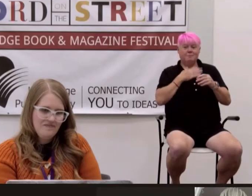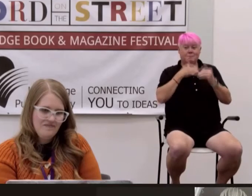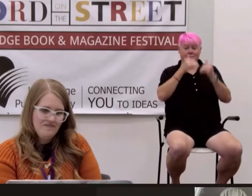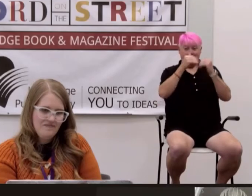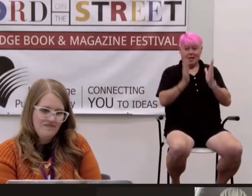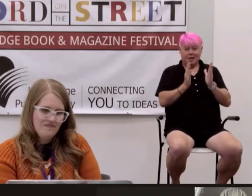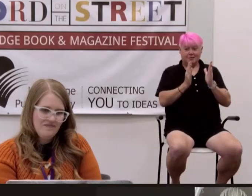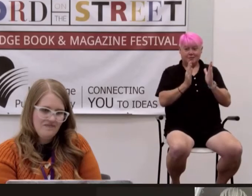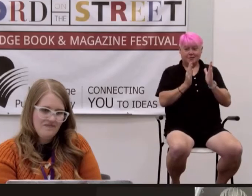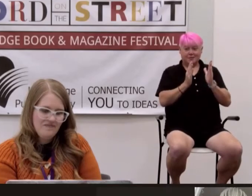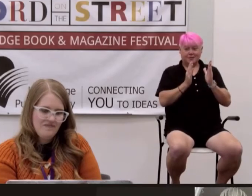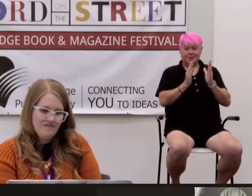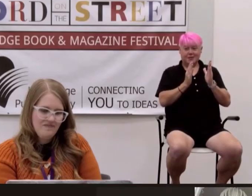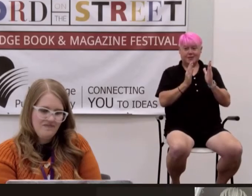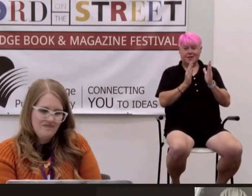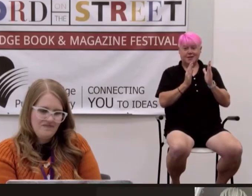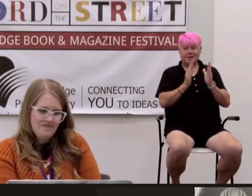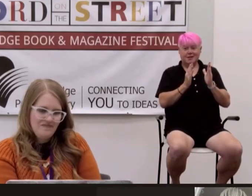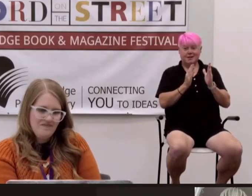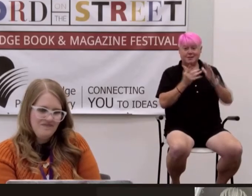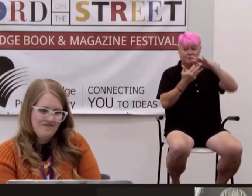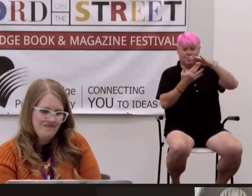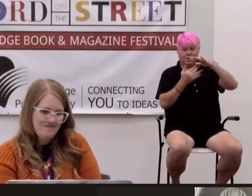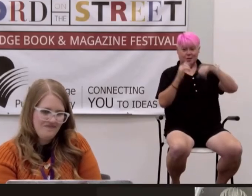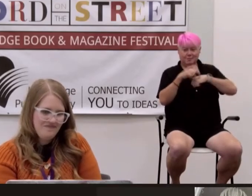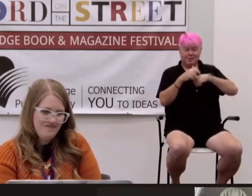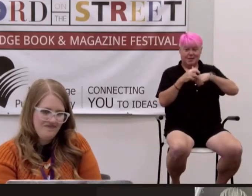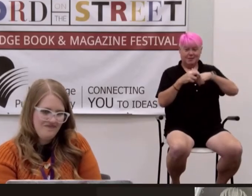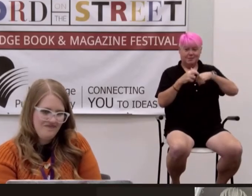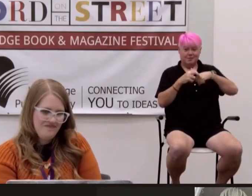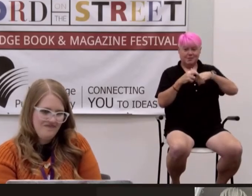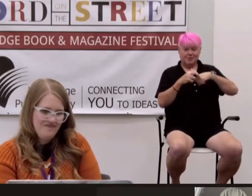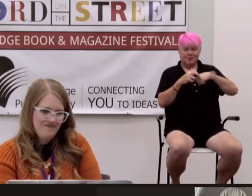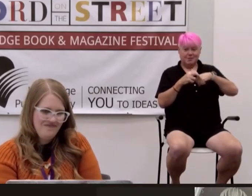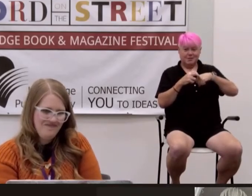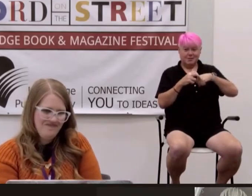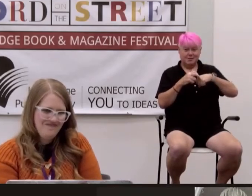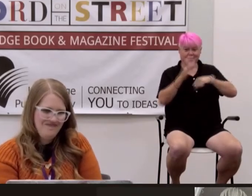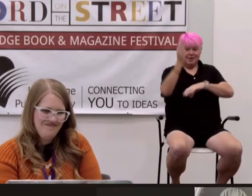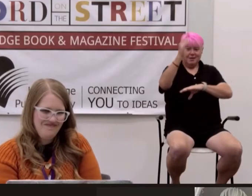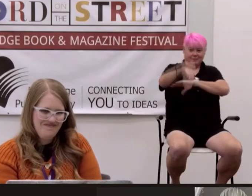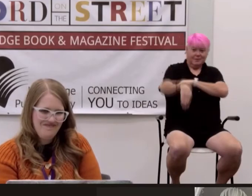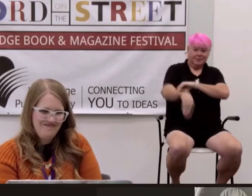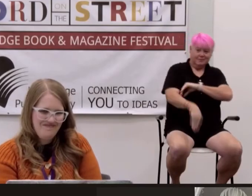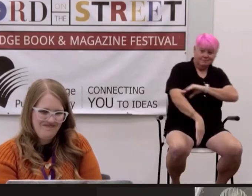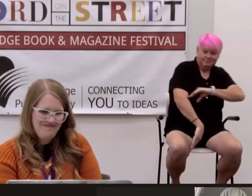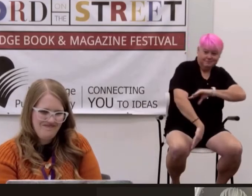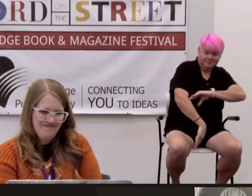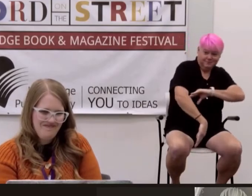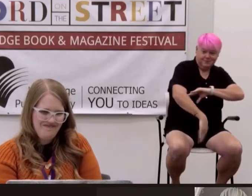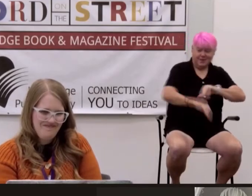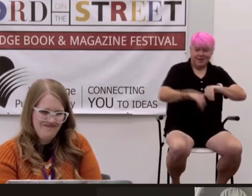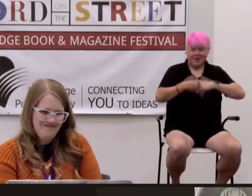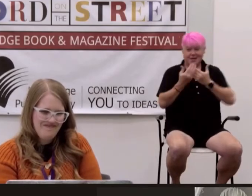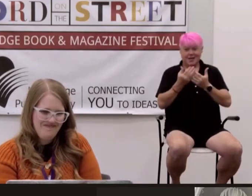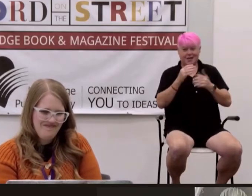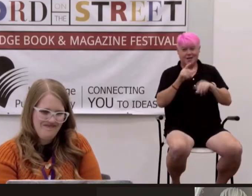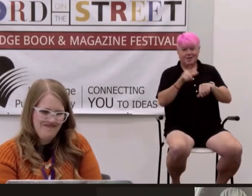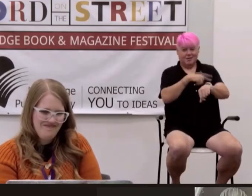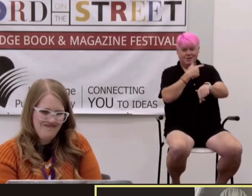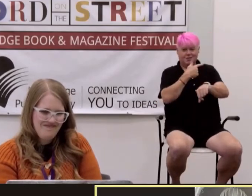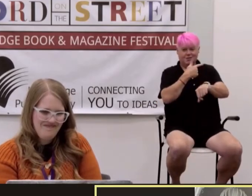Okanagan, and then I would be, boiling potatoes at midnight going, well, how long does it take to boil cubed